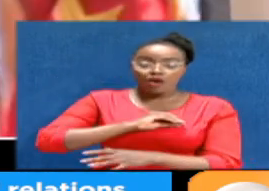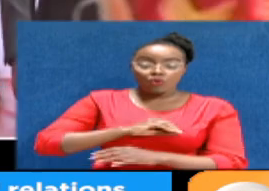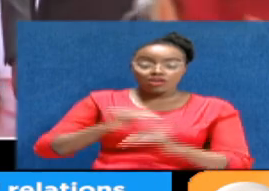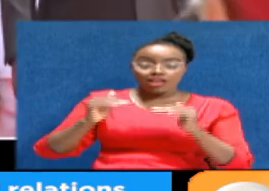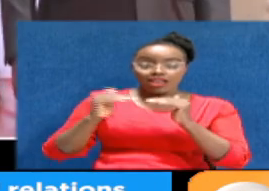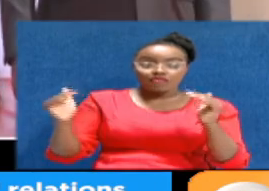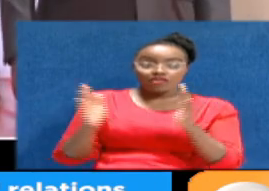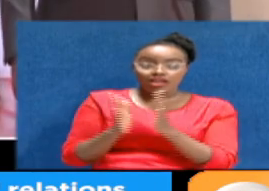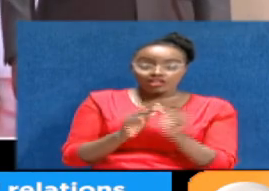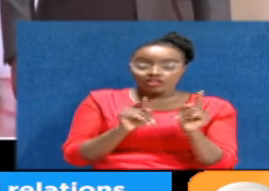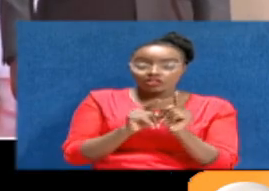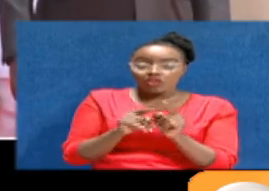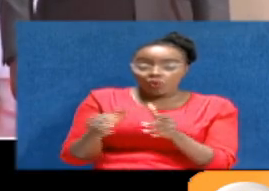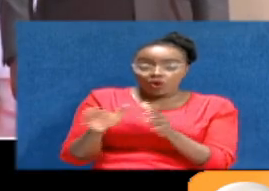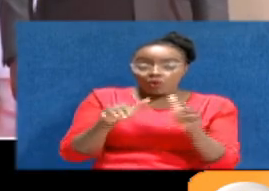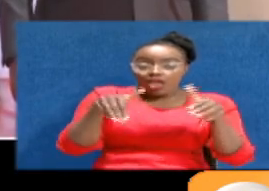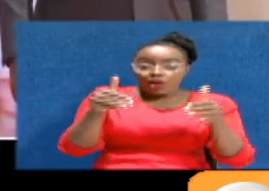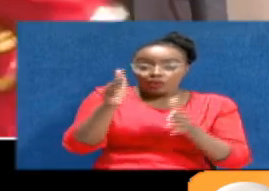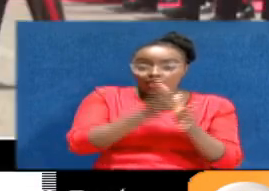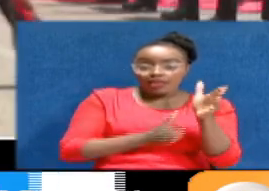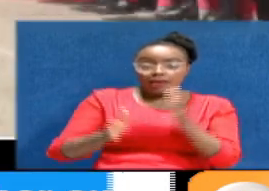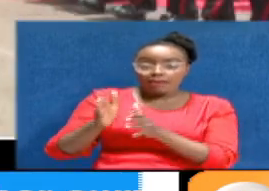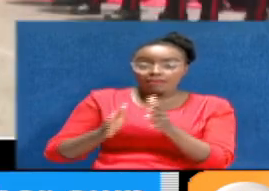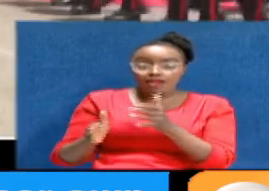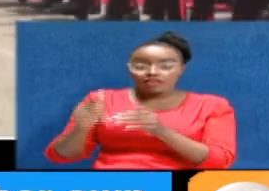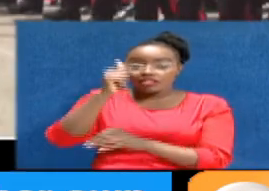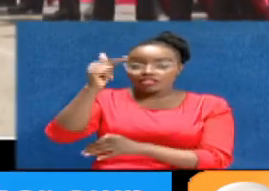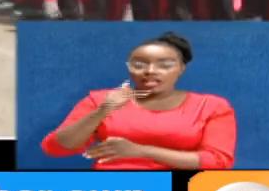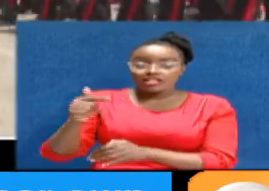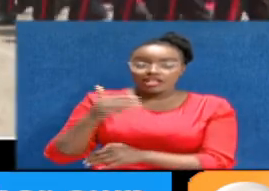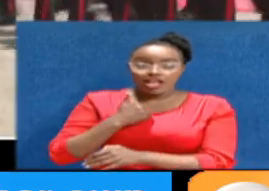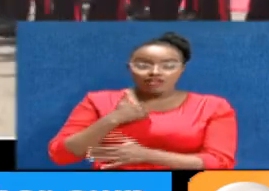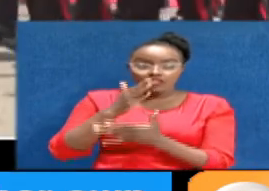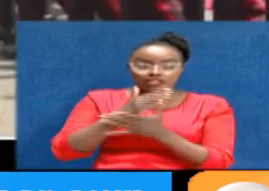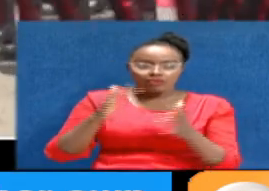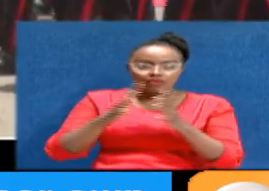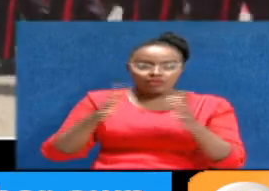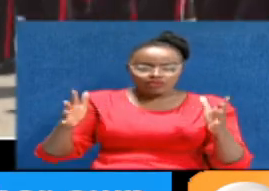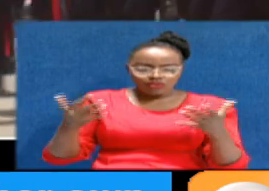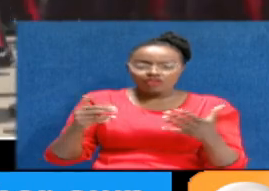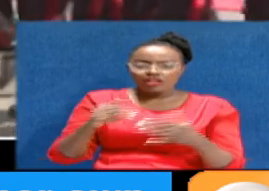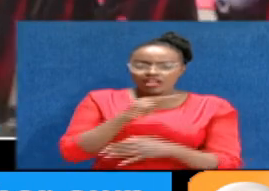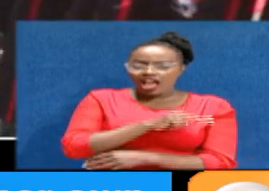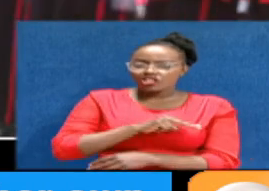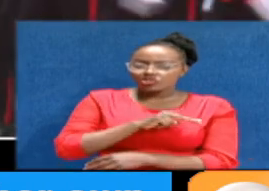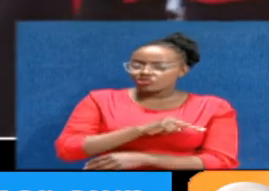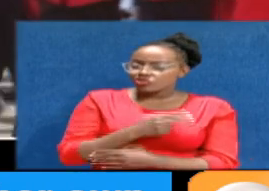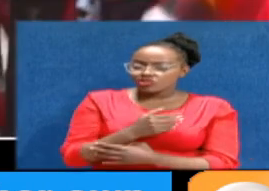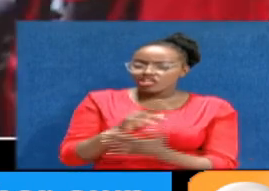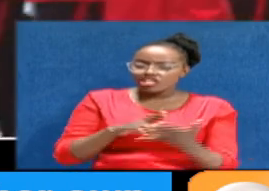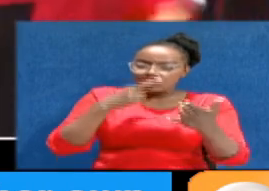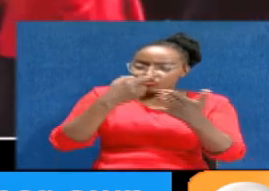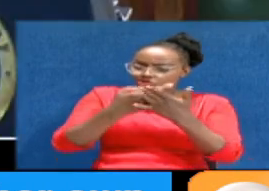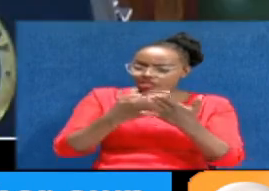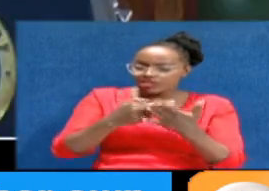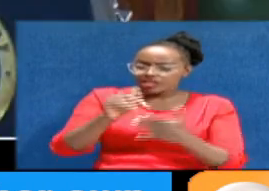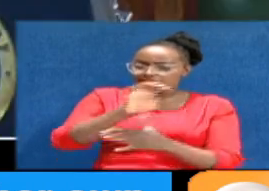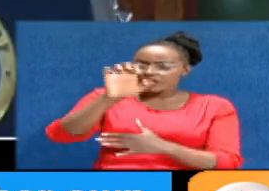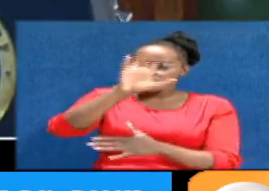pace, you know, in the manner in which they planned. Tanzania also has some of the largest natural resources in East Africa, you